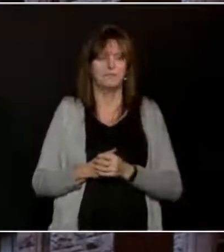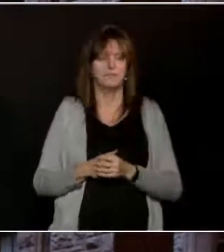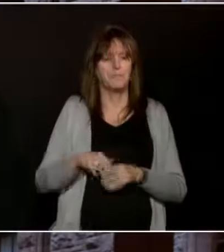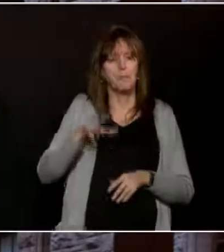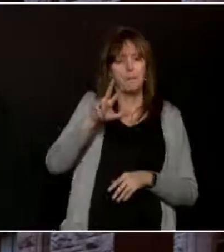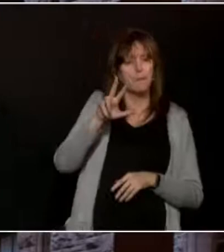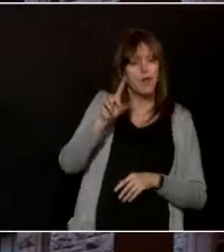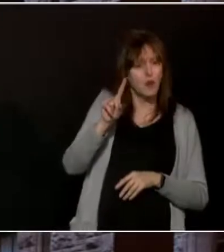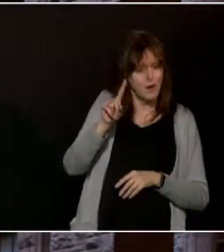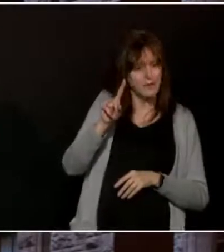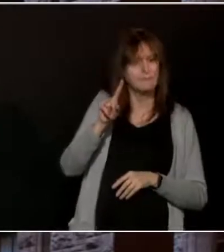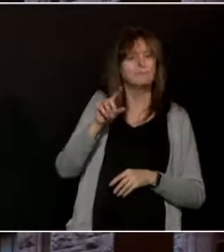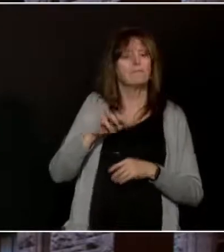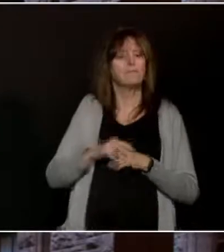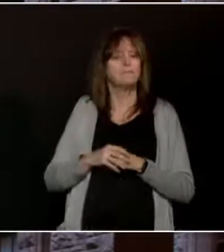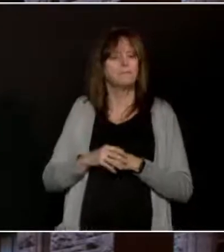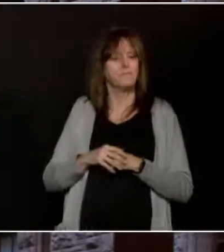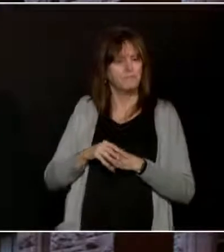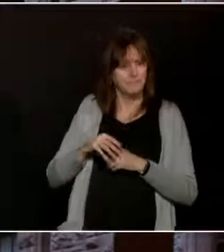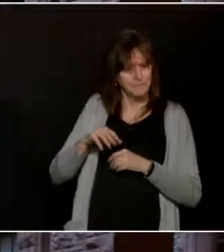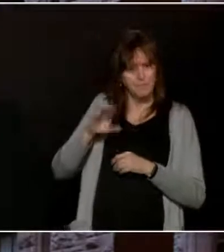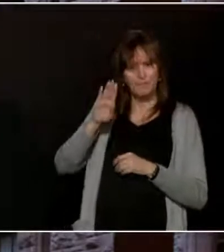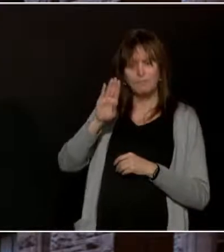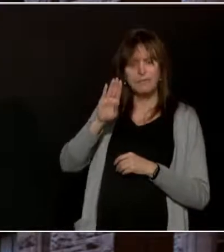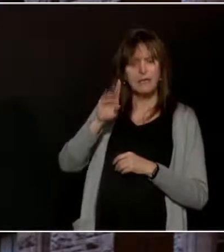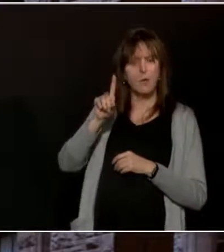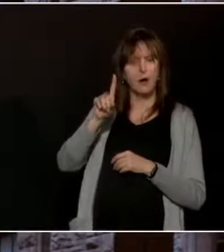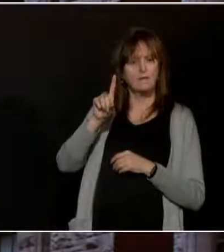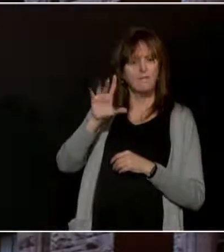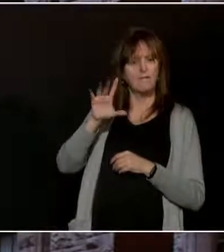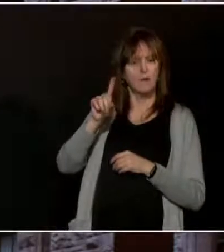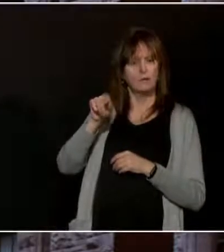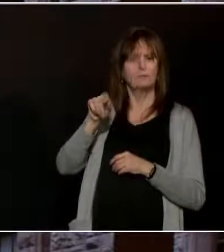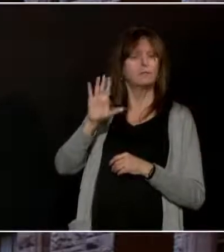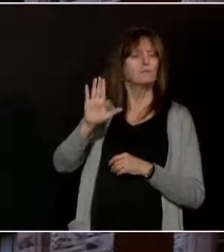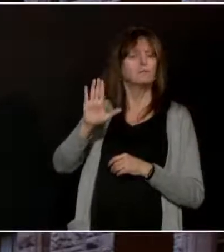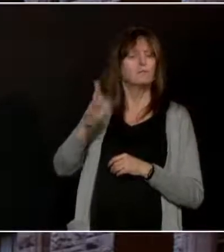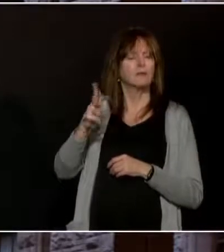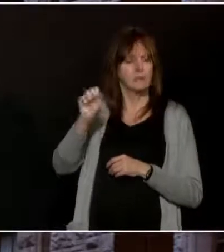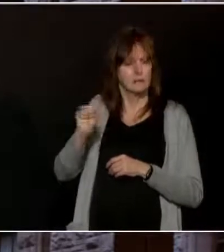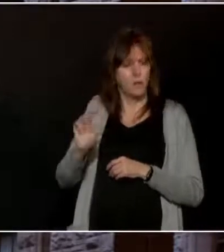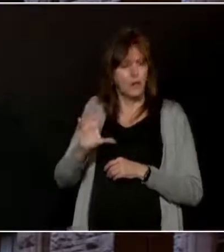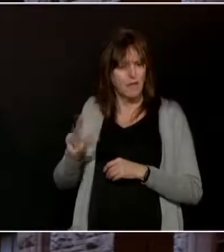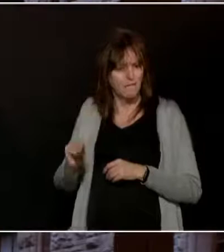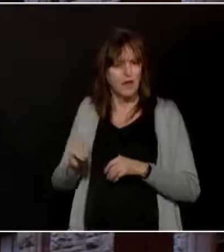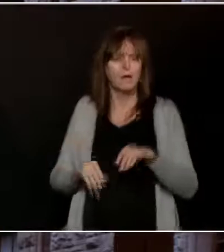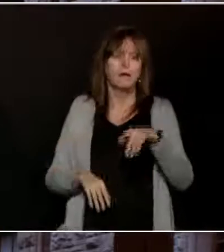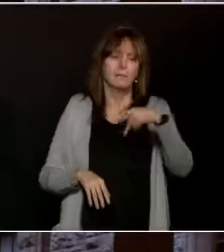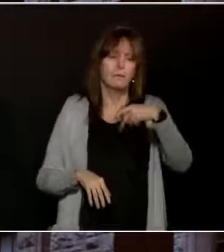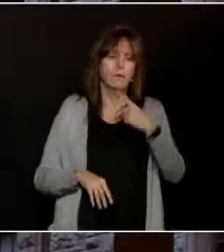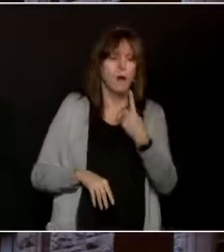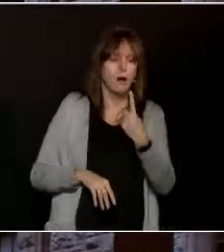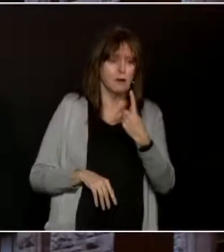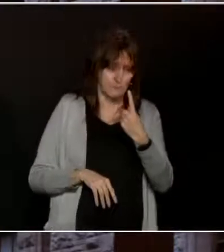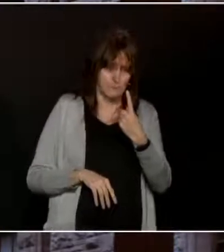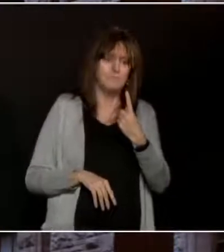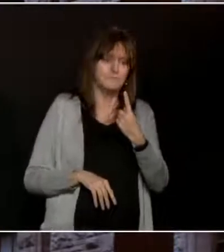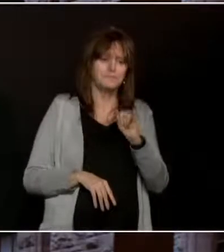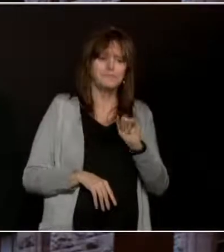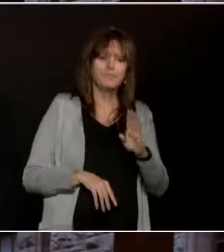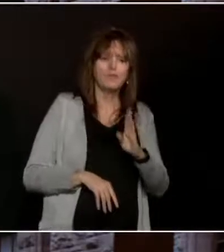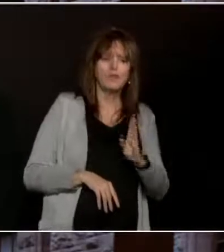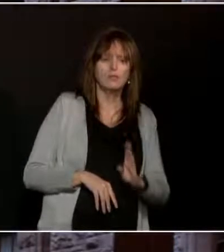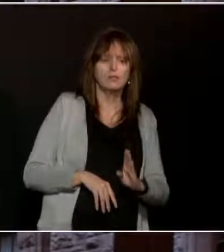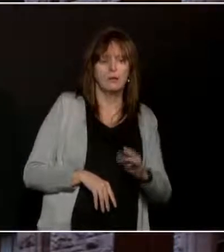B1351, previous called South African, and 3 of the P1 Brazilian variant. Based